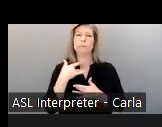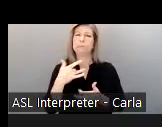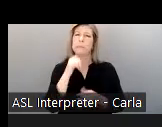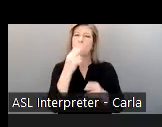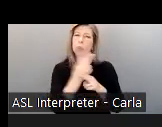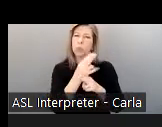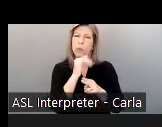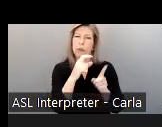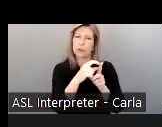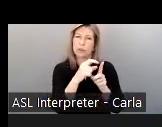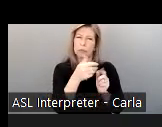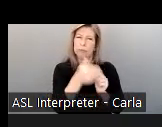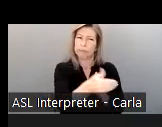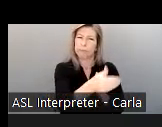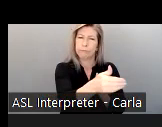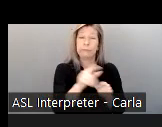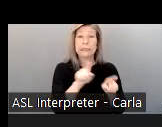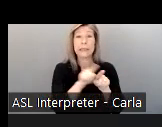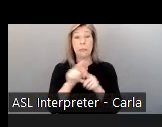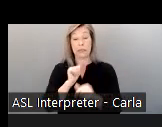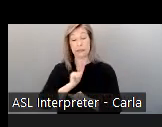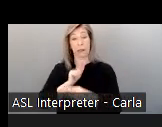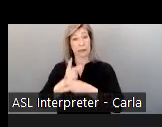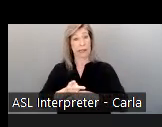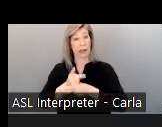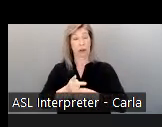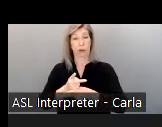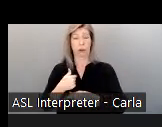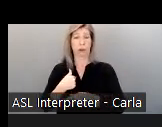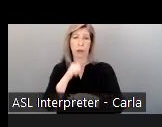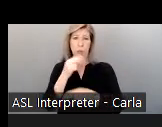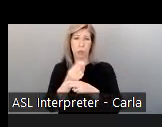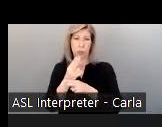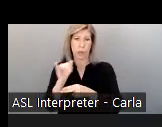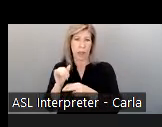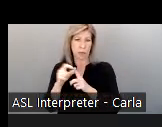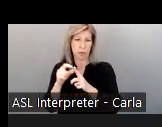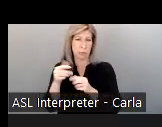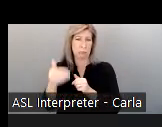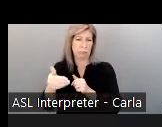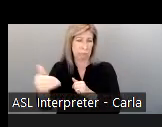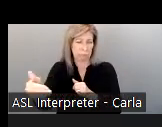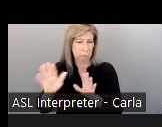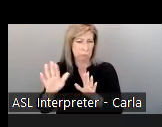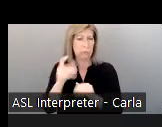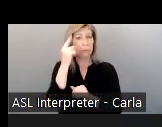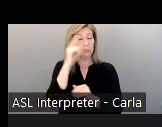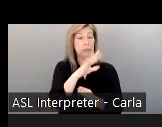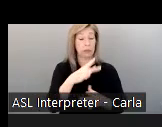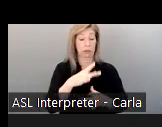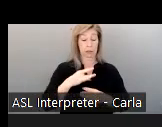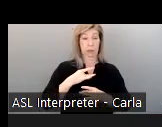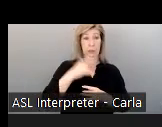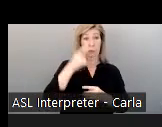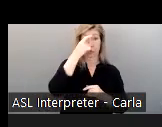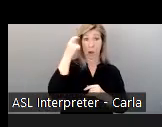that much, because vicarious trauma, it does happen, of course, but it can be a limiting term, because